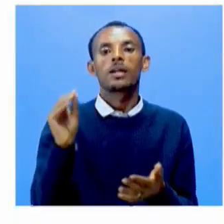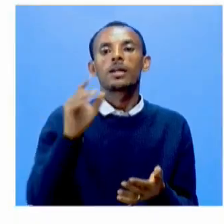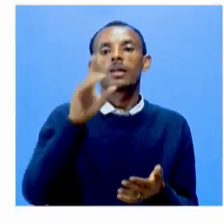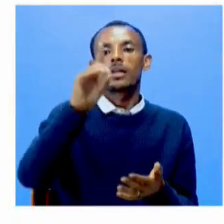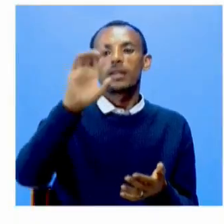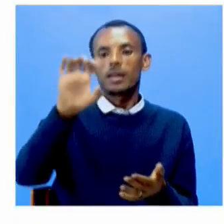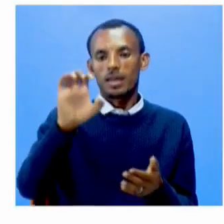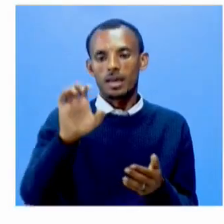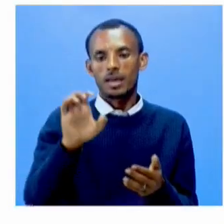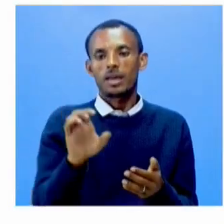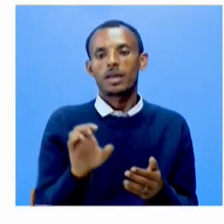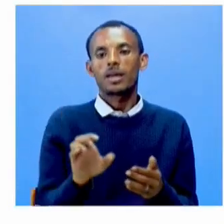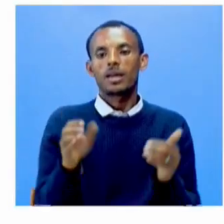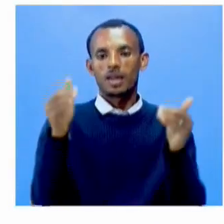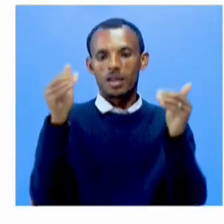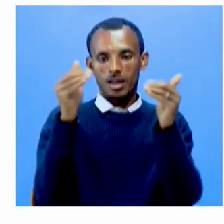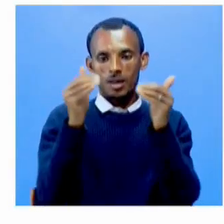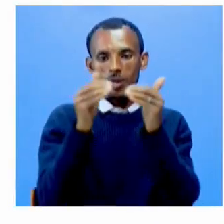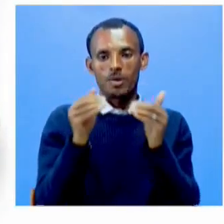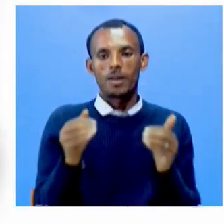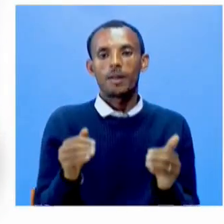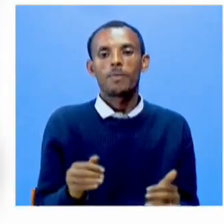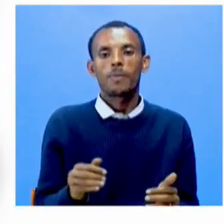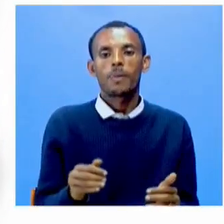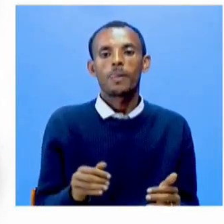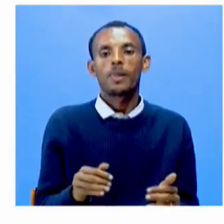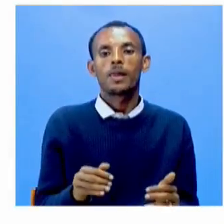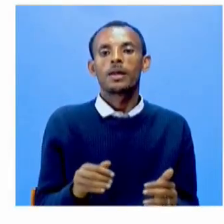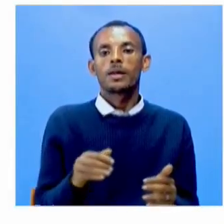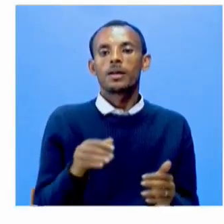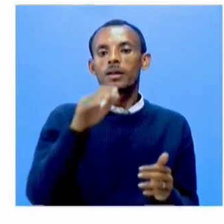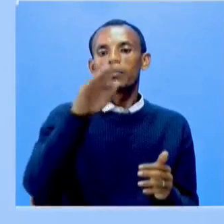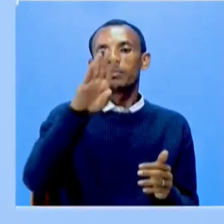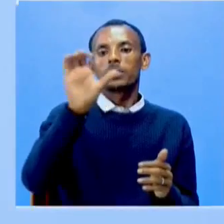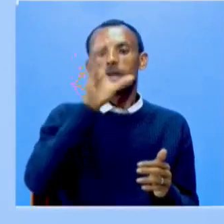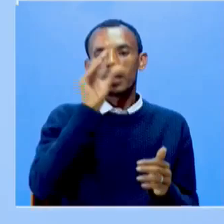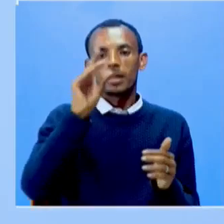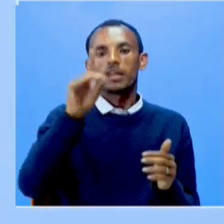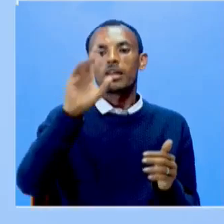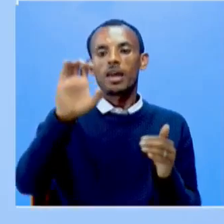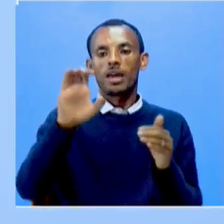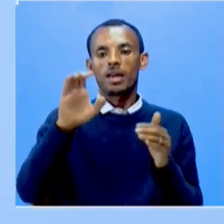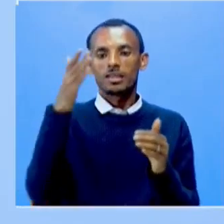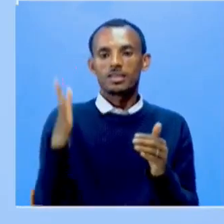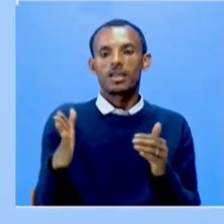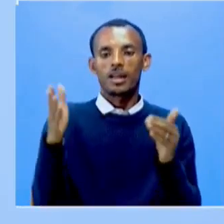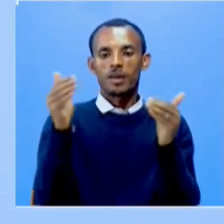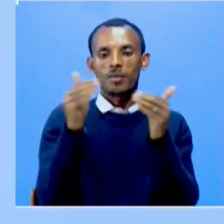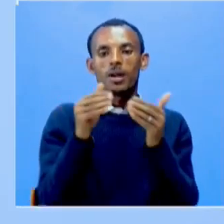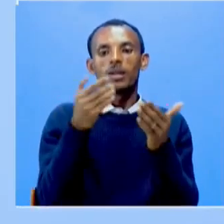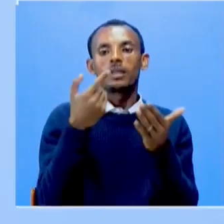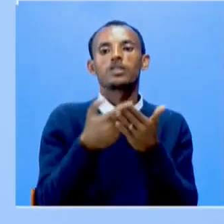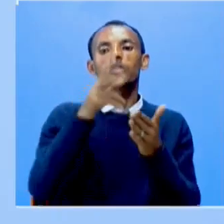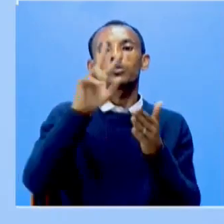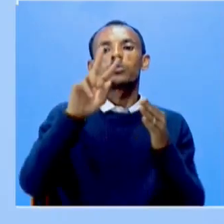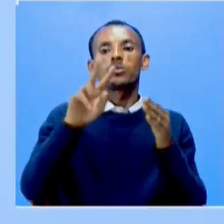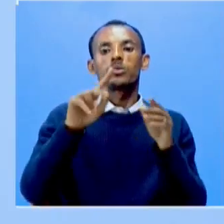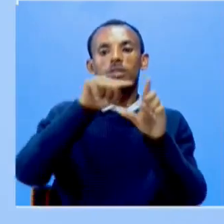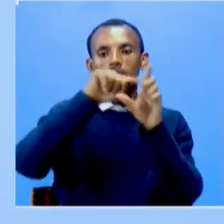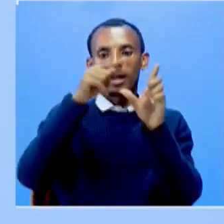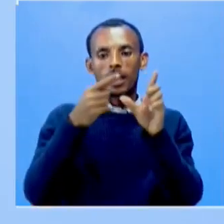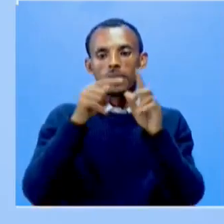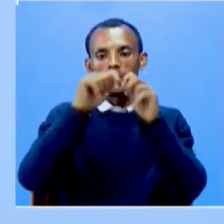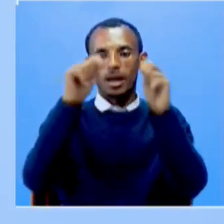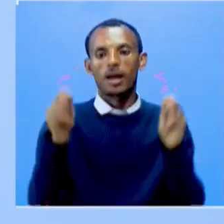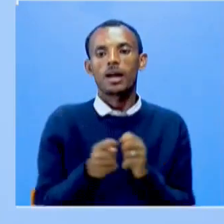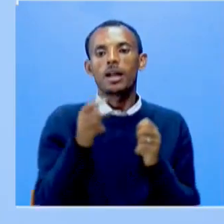side, if this side is congruent to this one, then these two triangles are congruent. No